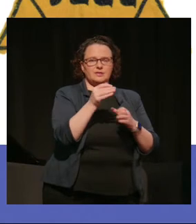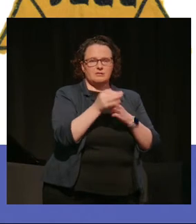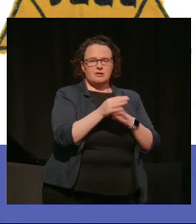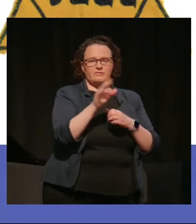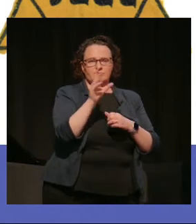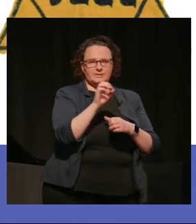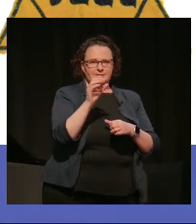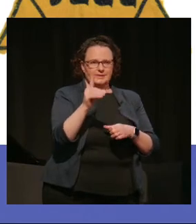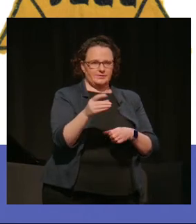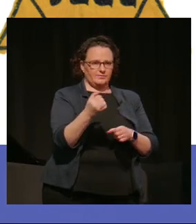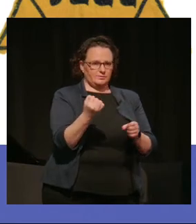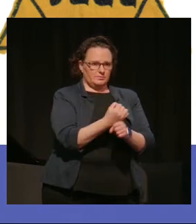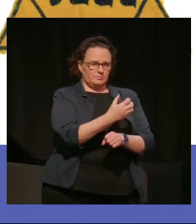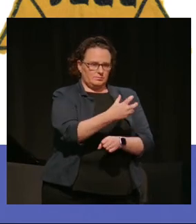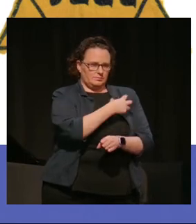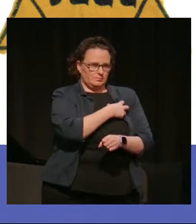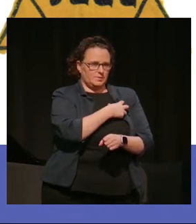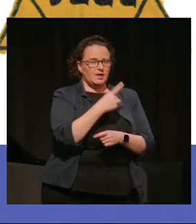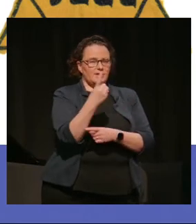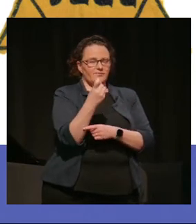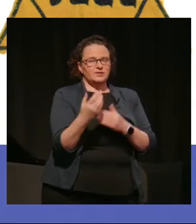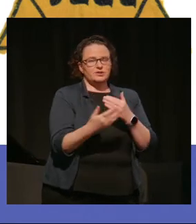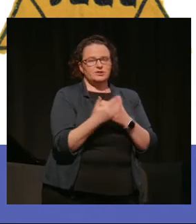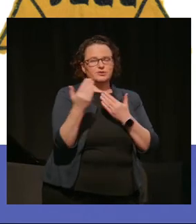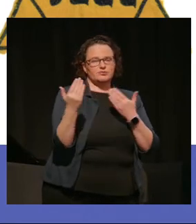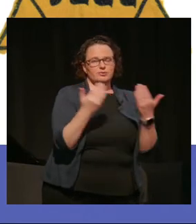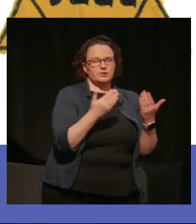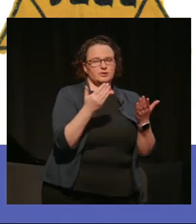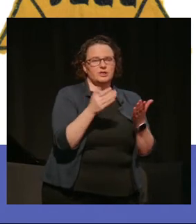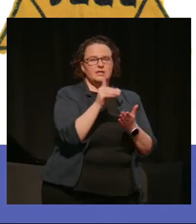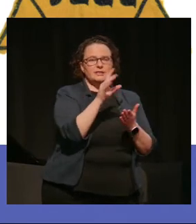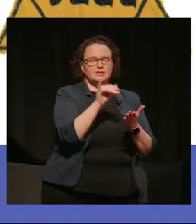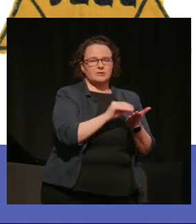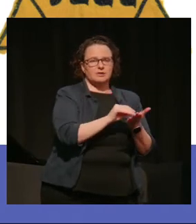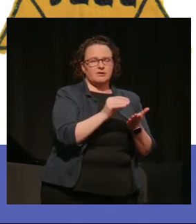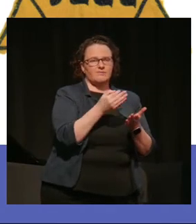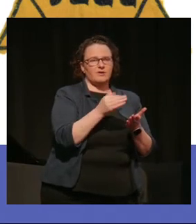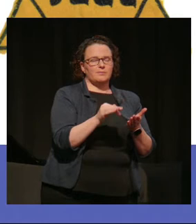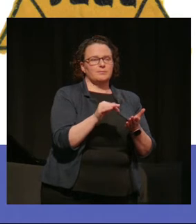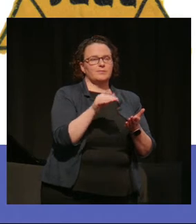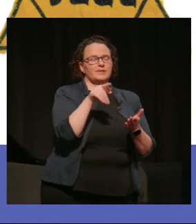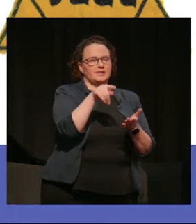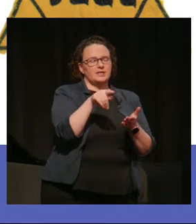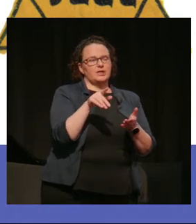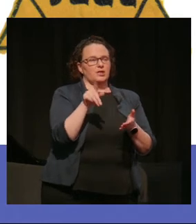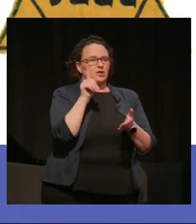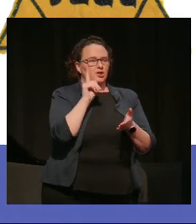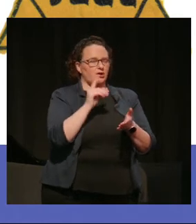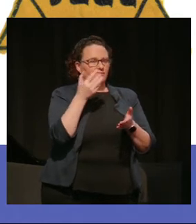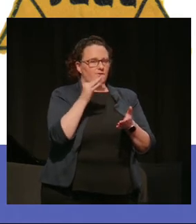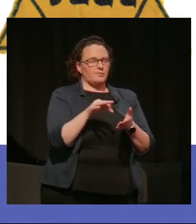invite youth reader Jake O'Loughlin to read from the diary of 15-year-old Yitzhak from Poland.